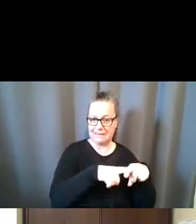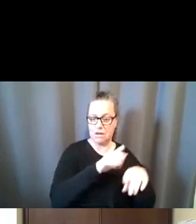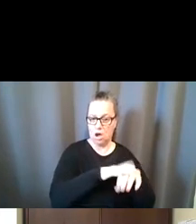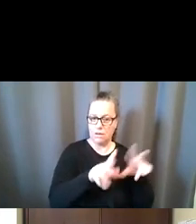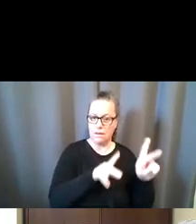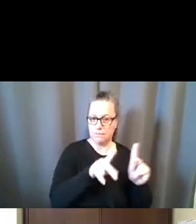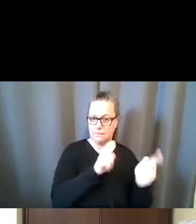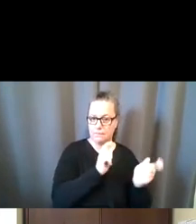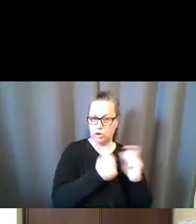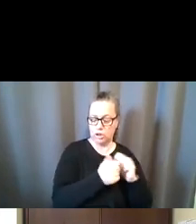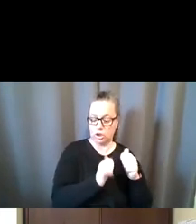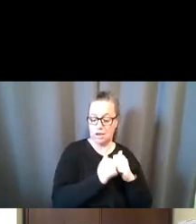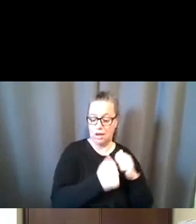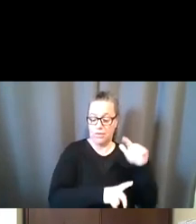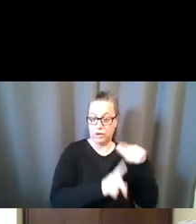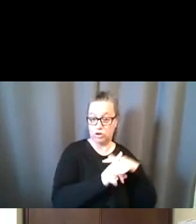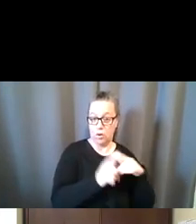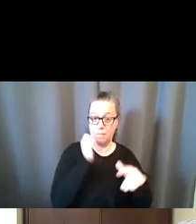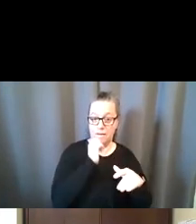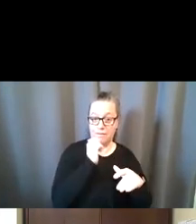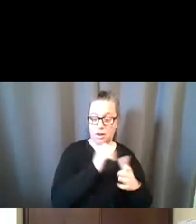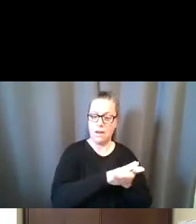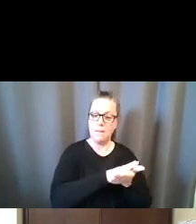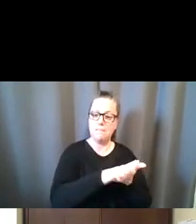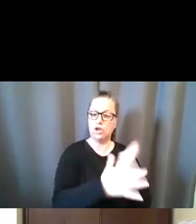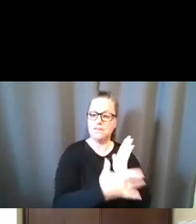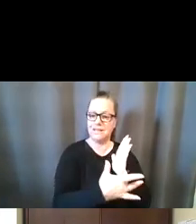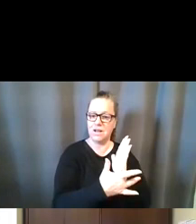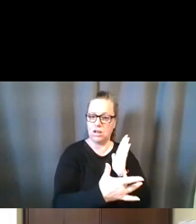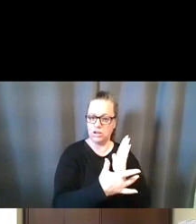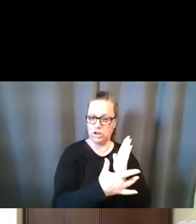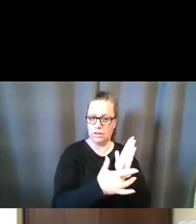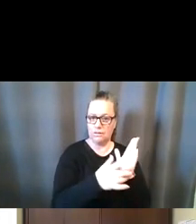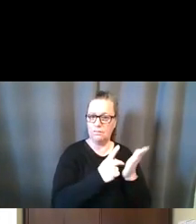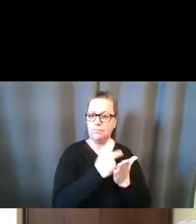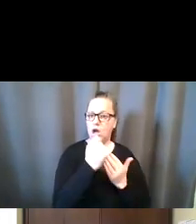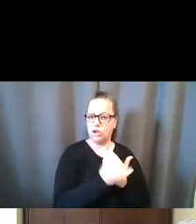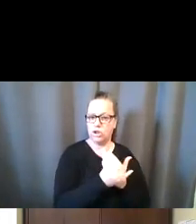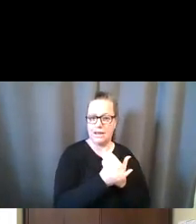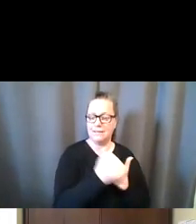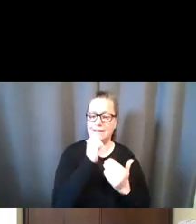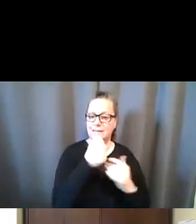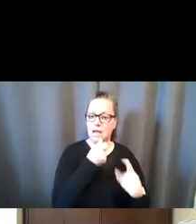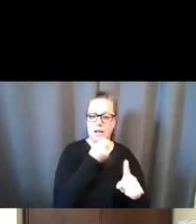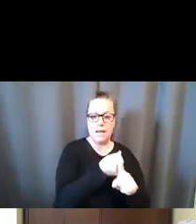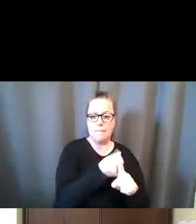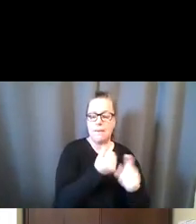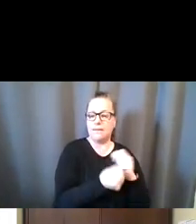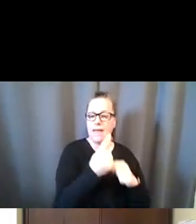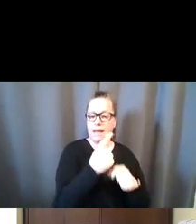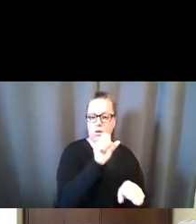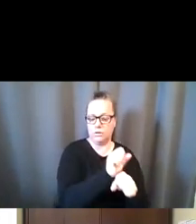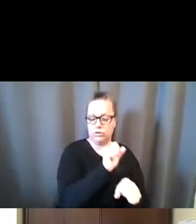changing how they show up each day. That would be a pure technology hygiene project that does not impact anyone's